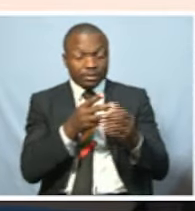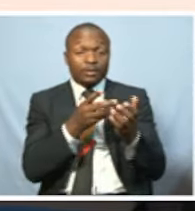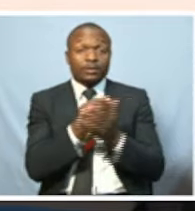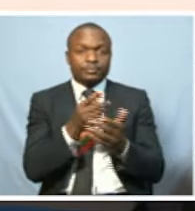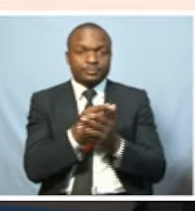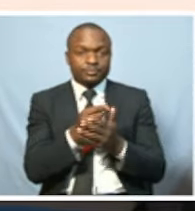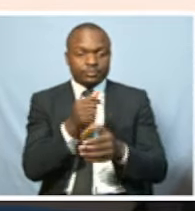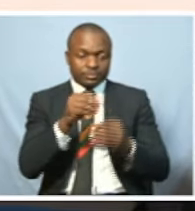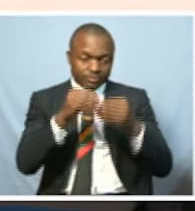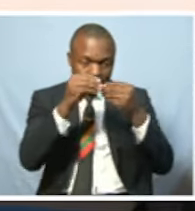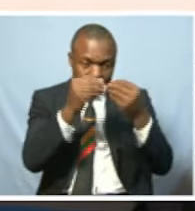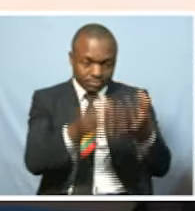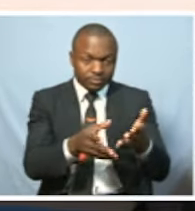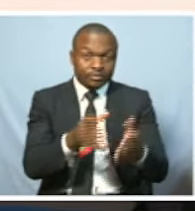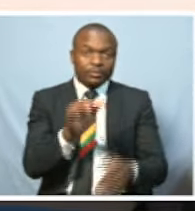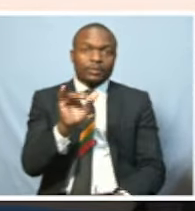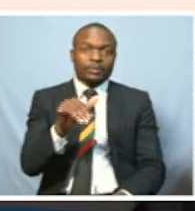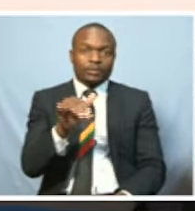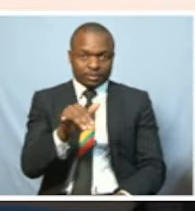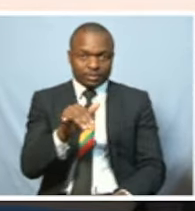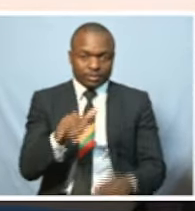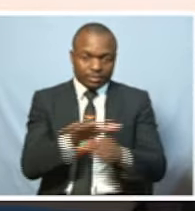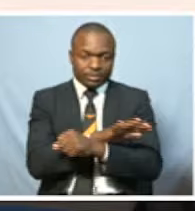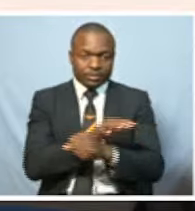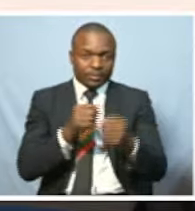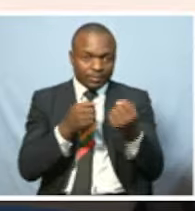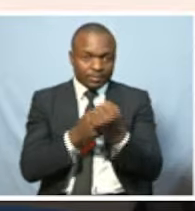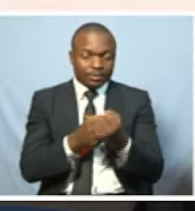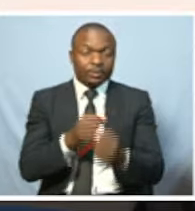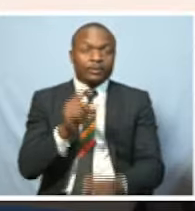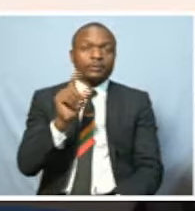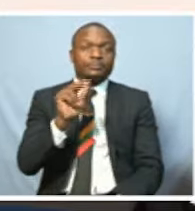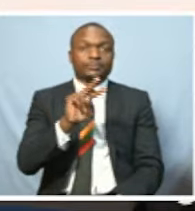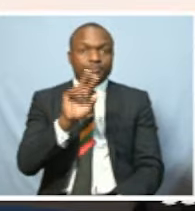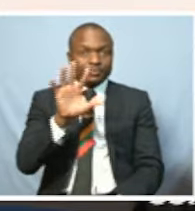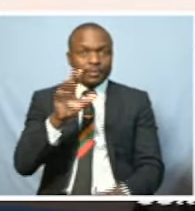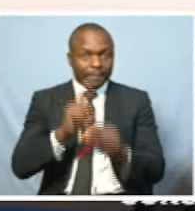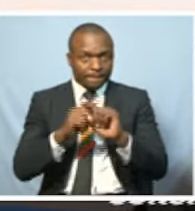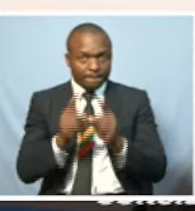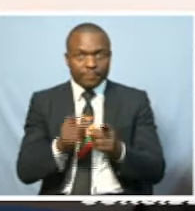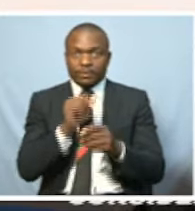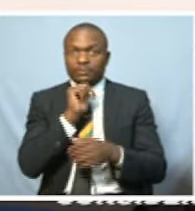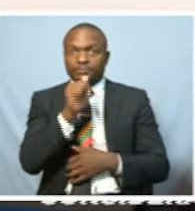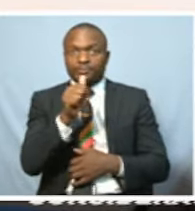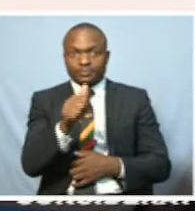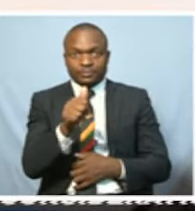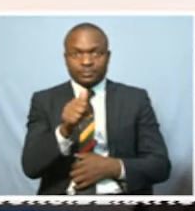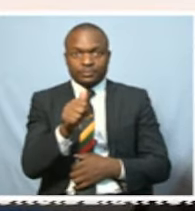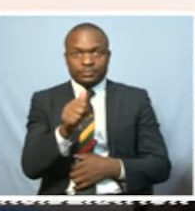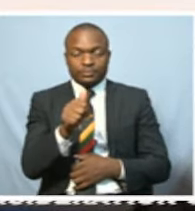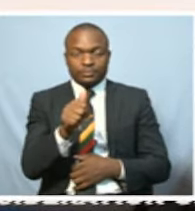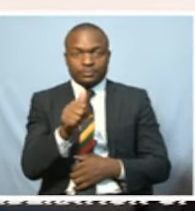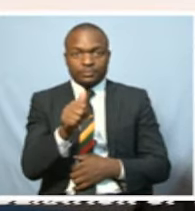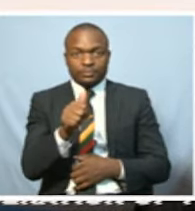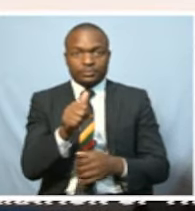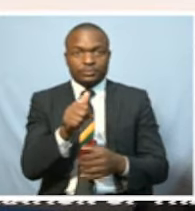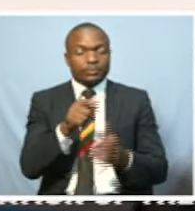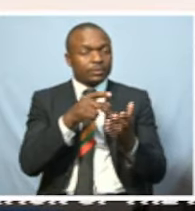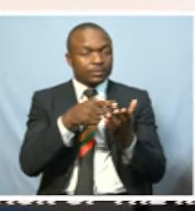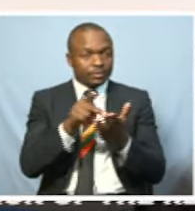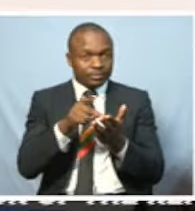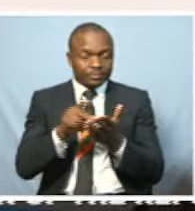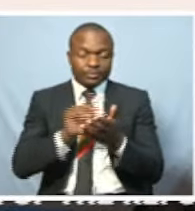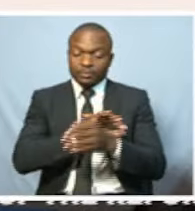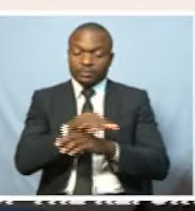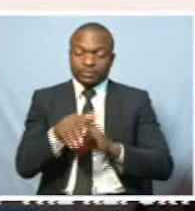was given, yes, it is a full funding for the year 2025, but we have not honored all the IPCs because some